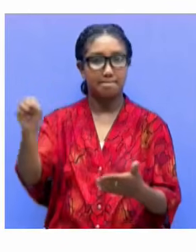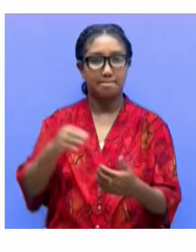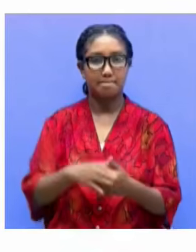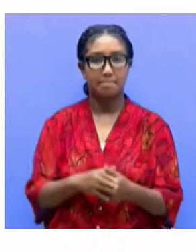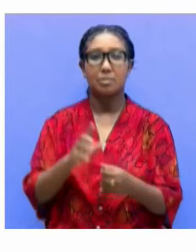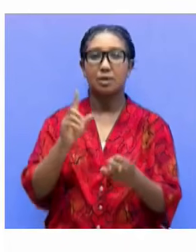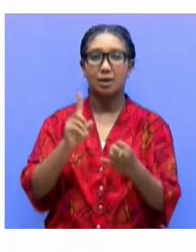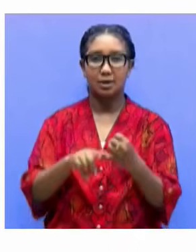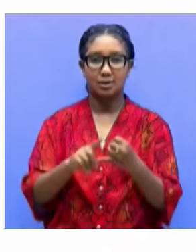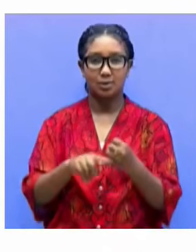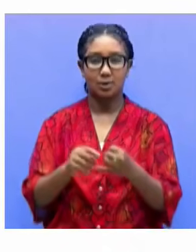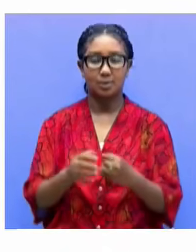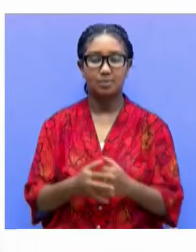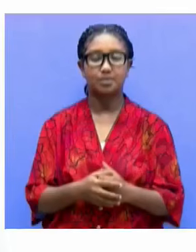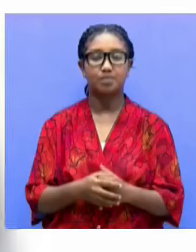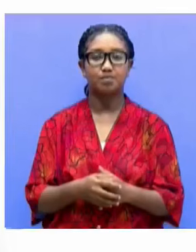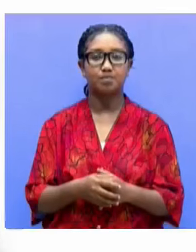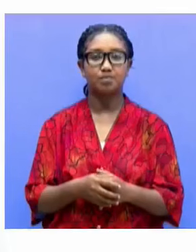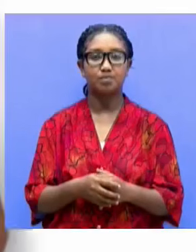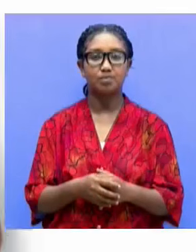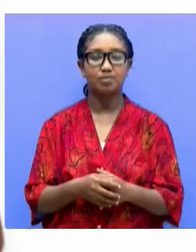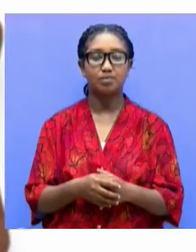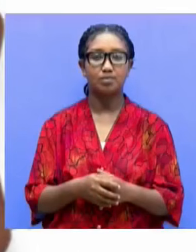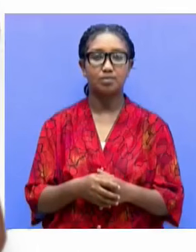The last one,